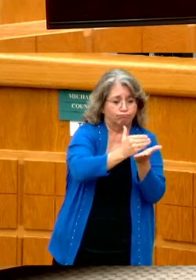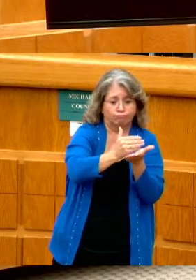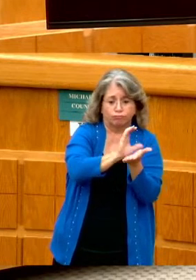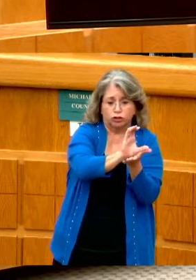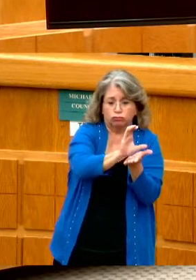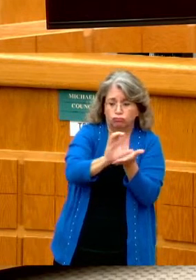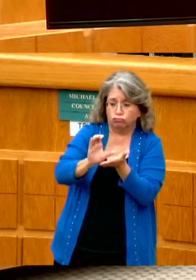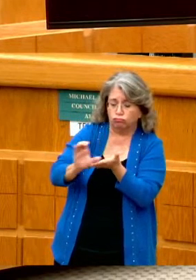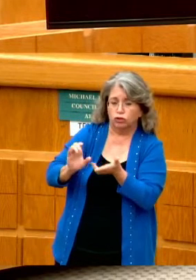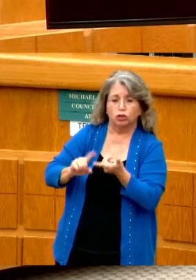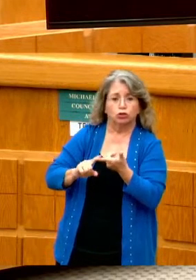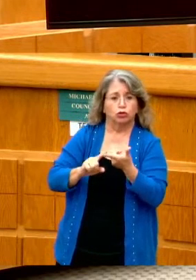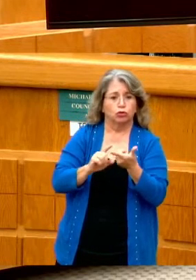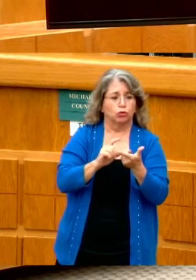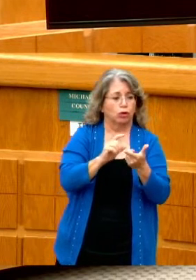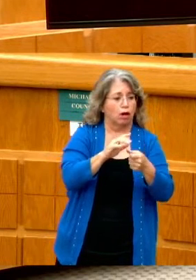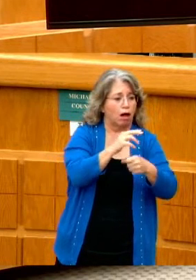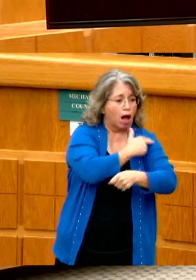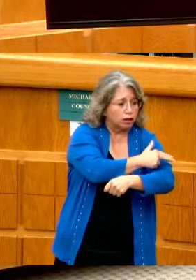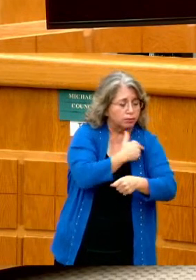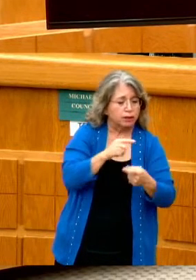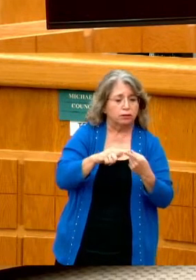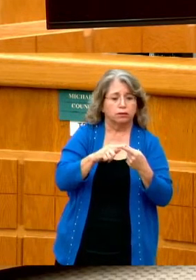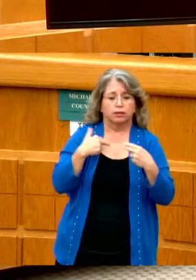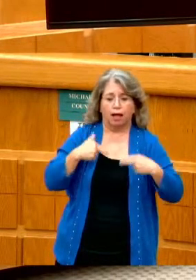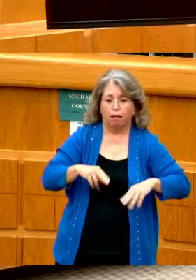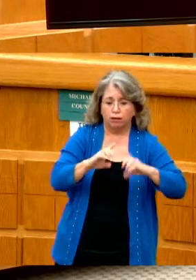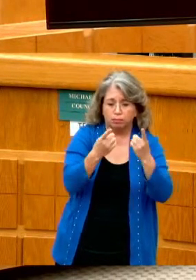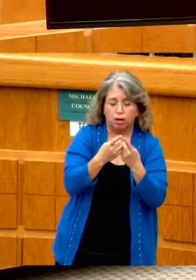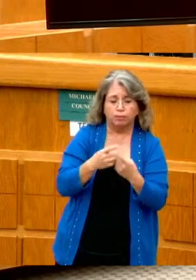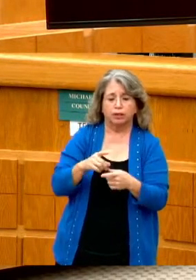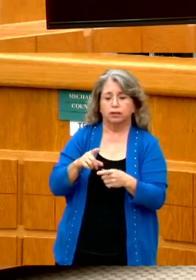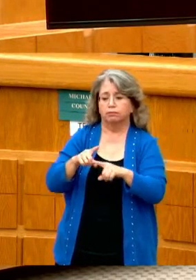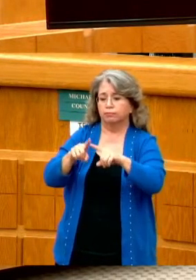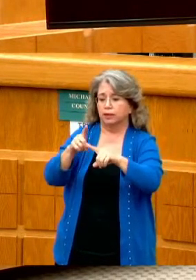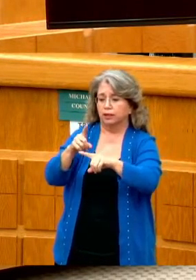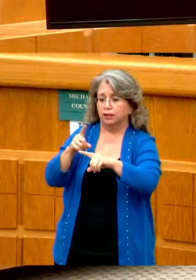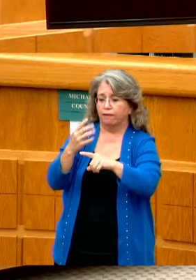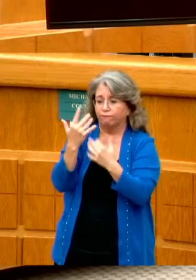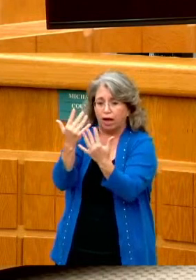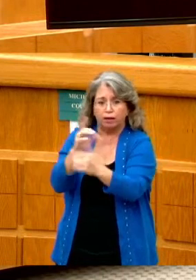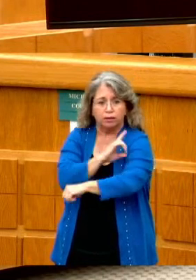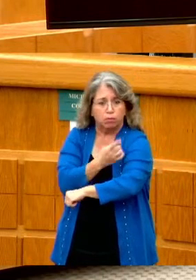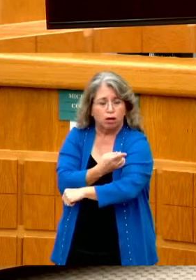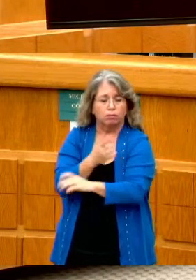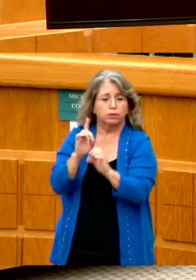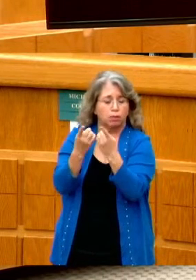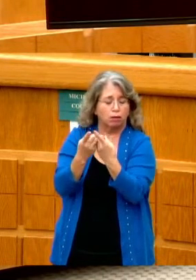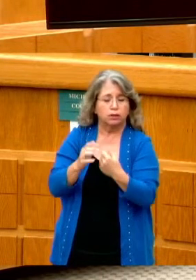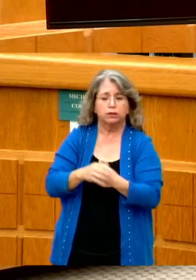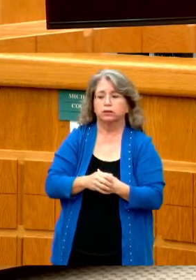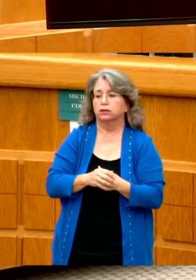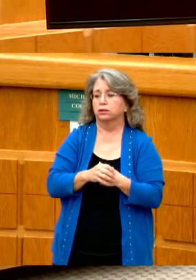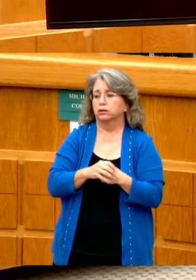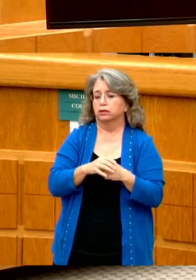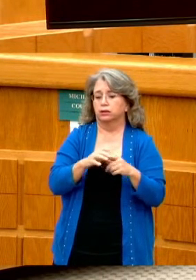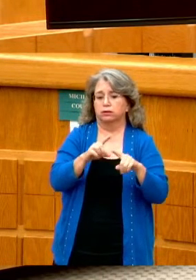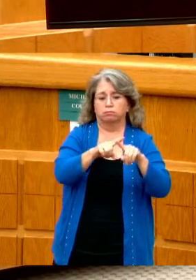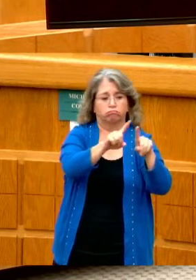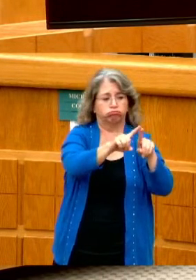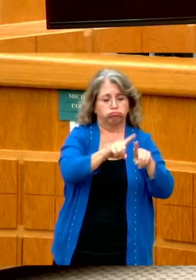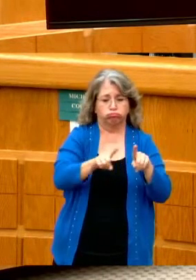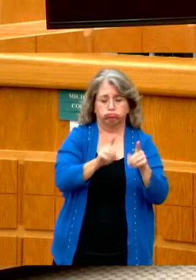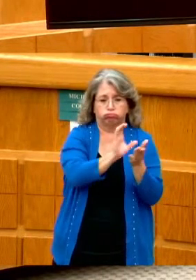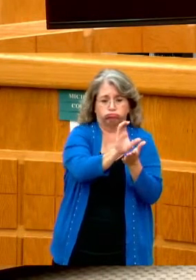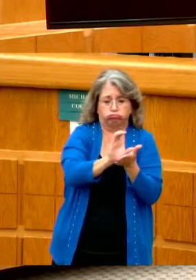our CCFD fire department, our healthcare facilities, and so many private providers who are all working to